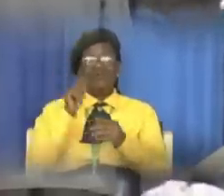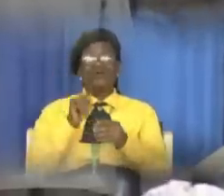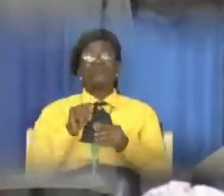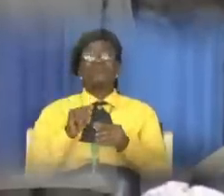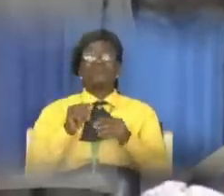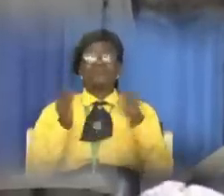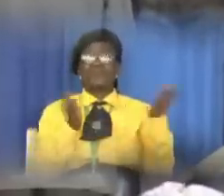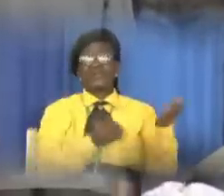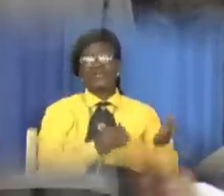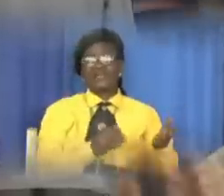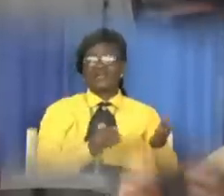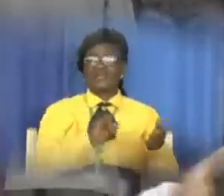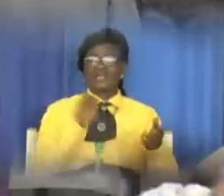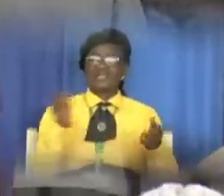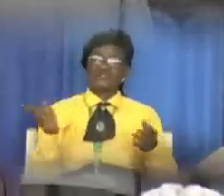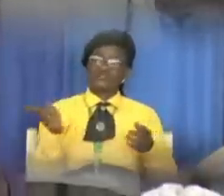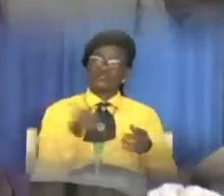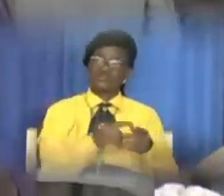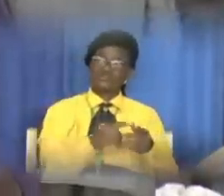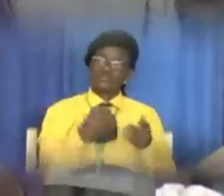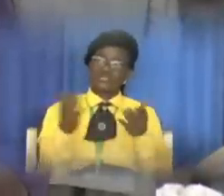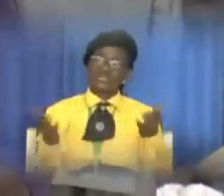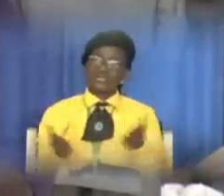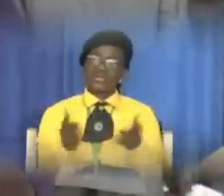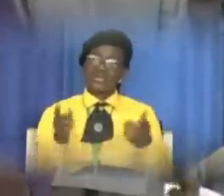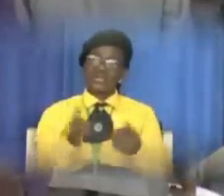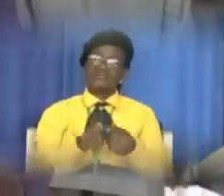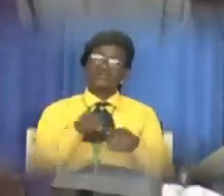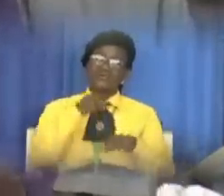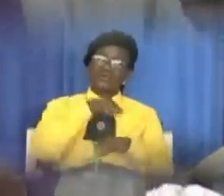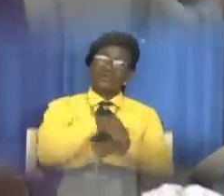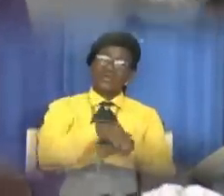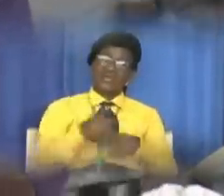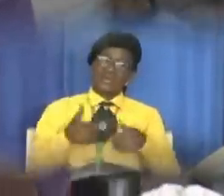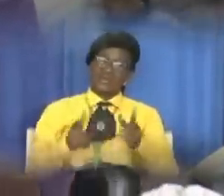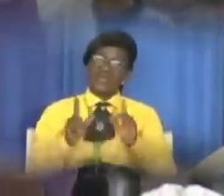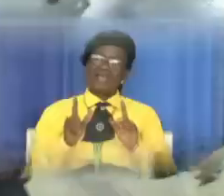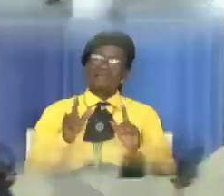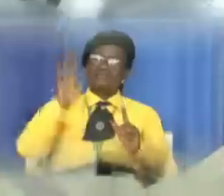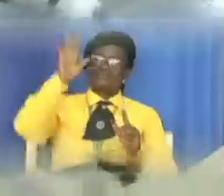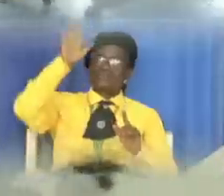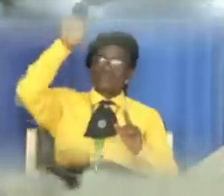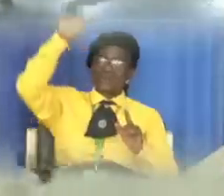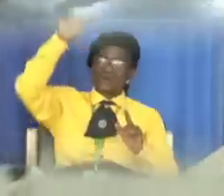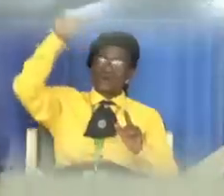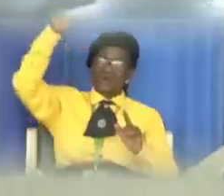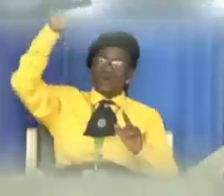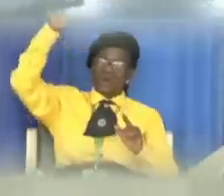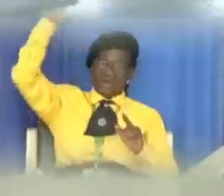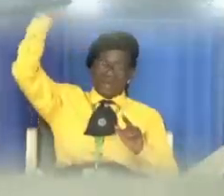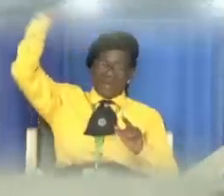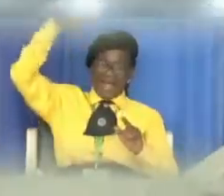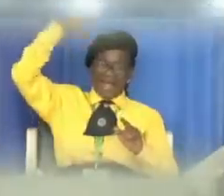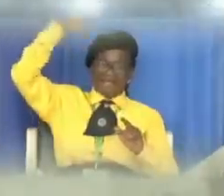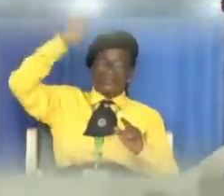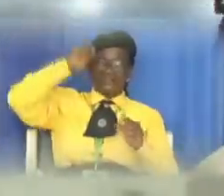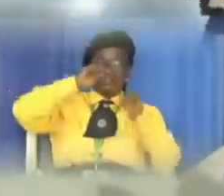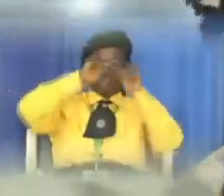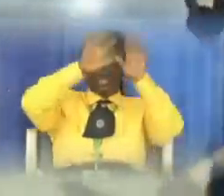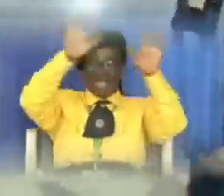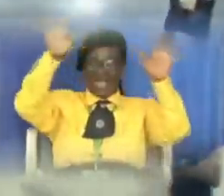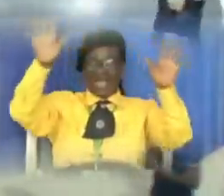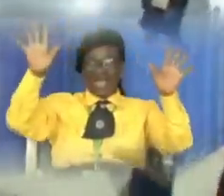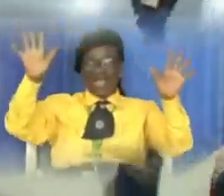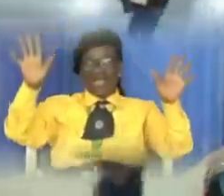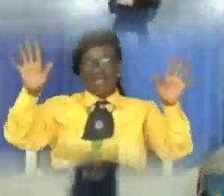Let your light shine. My Father, my God, let your light